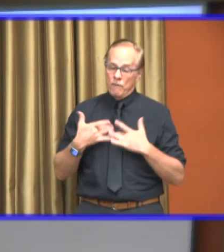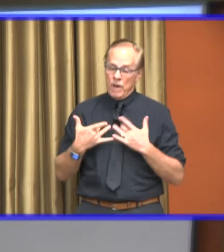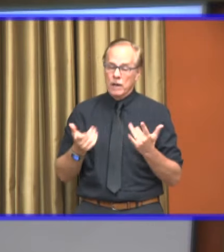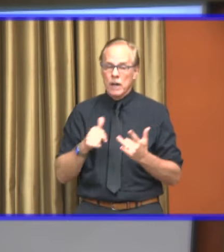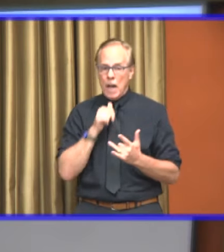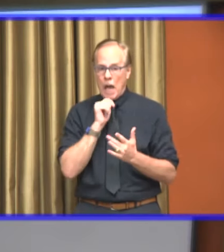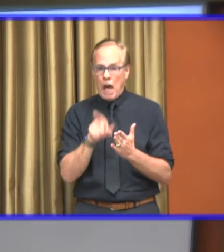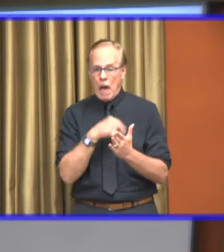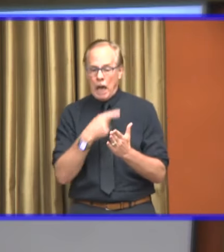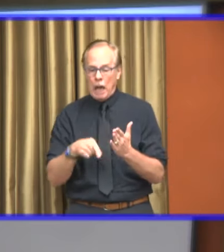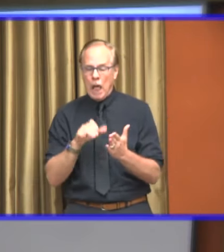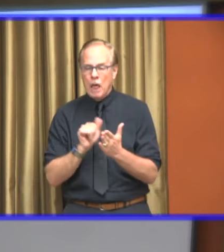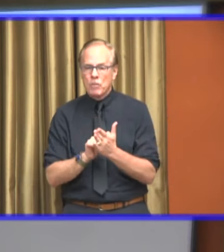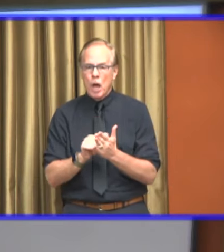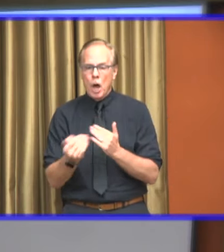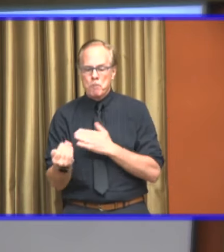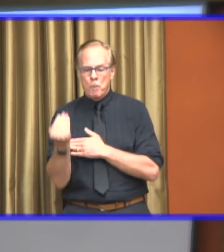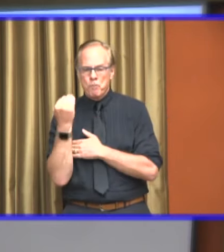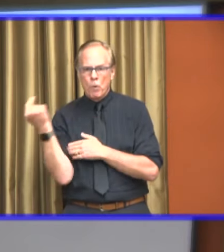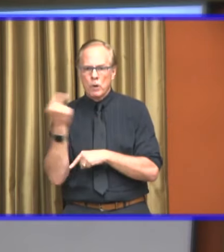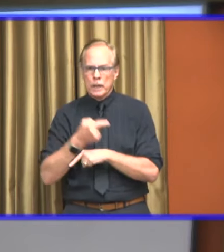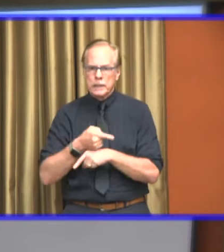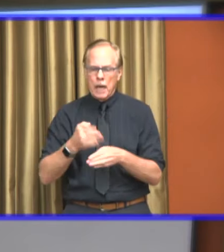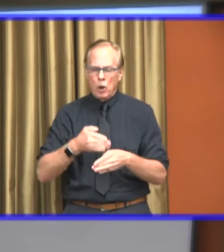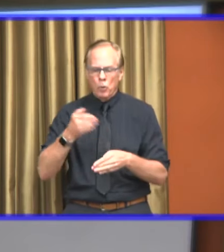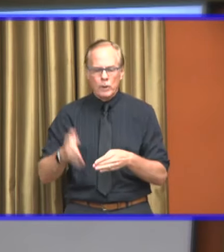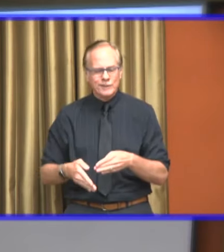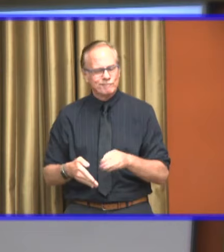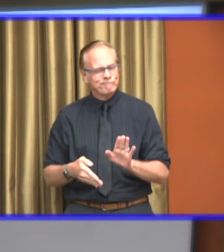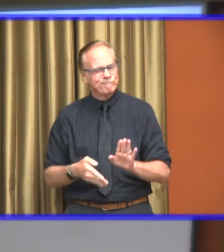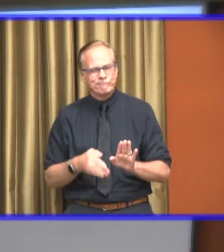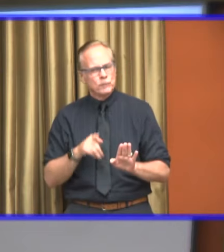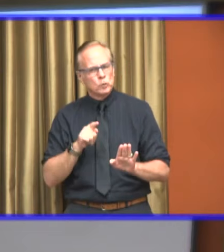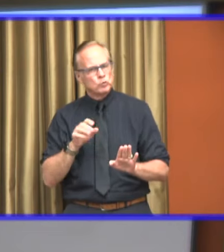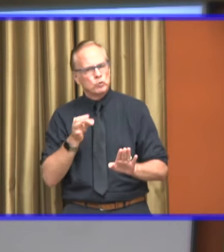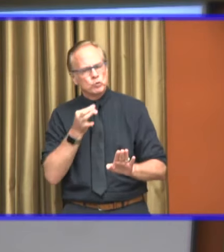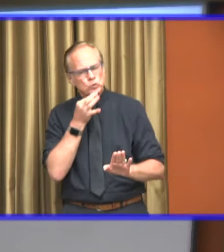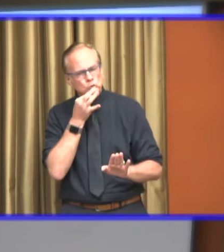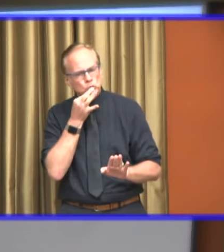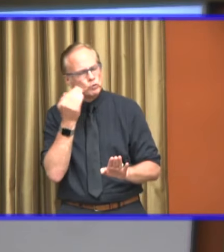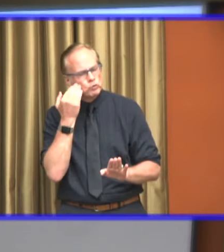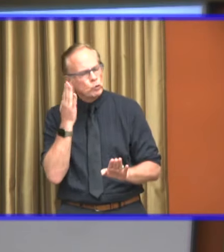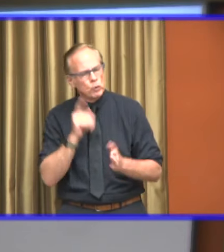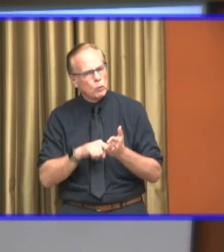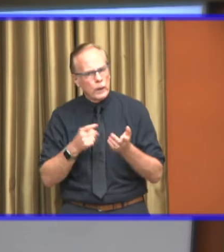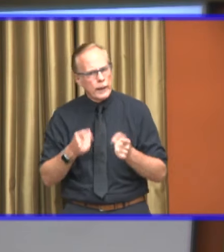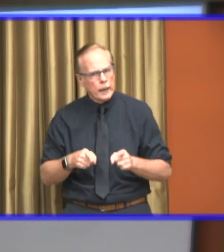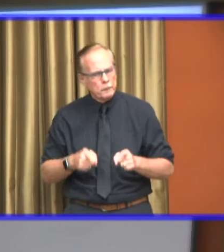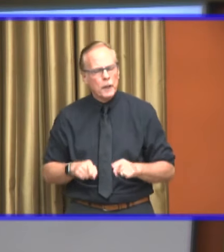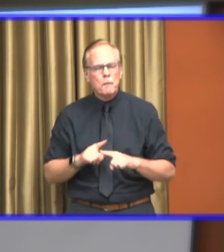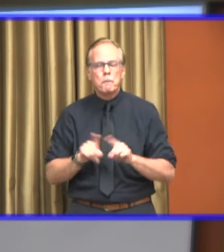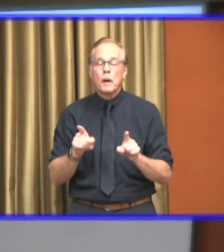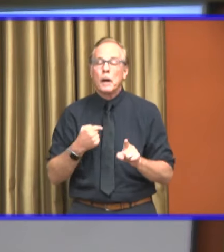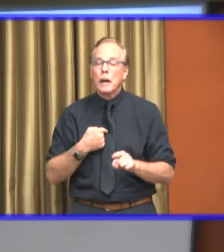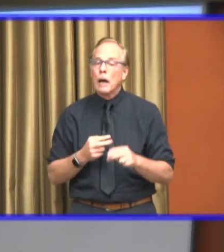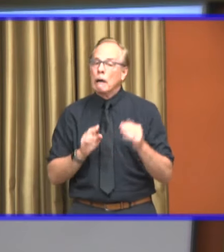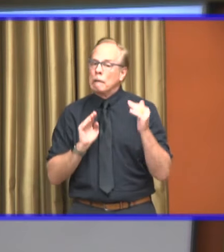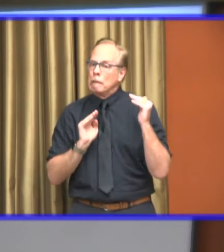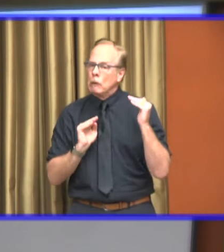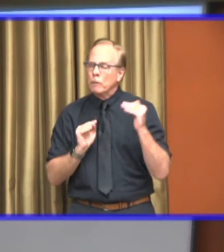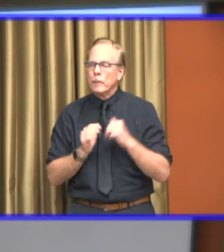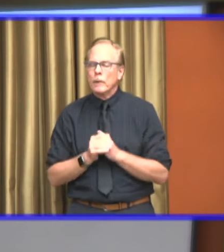canceled is over Memorial Day weekend. It's too early to tell at this point what's going to happen, but I am hopeful and will